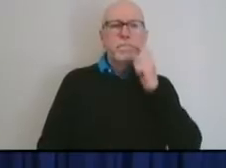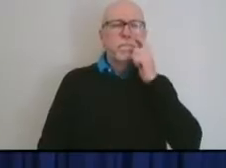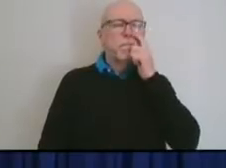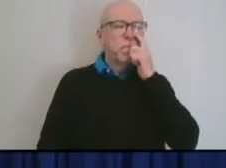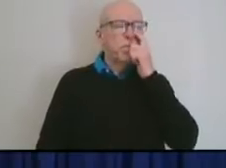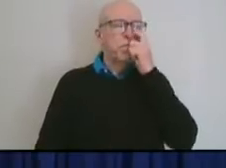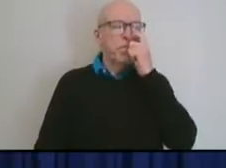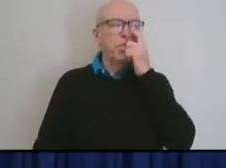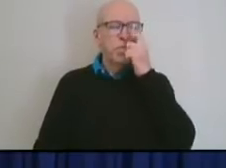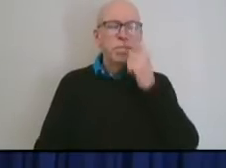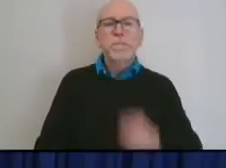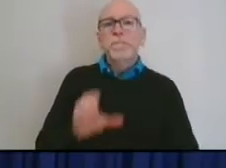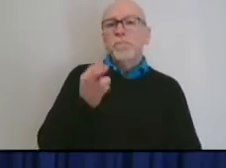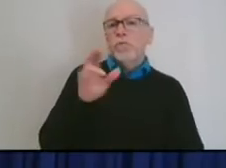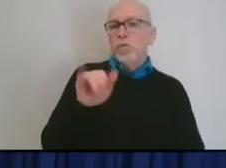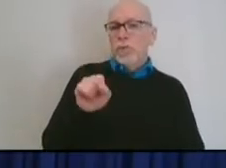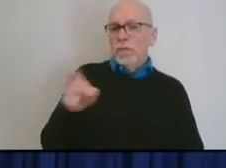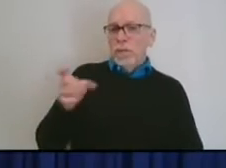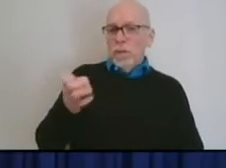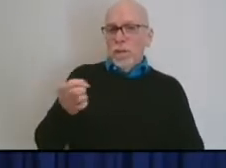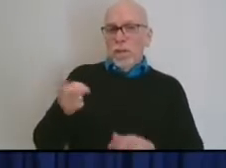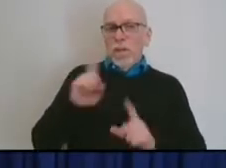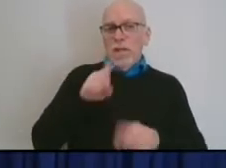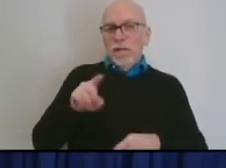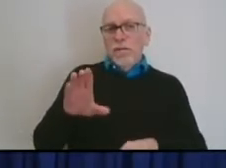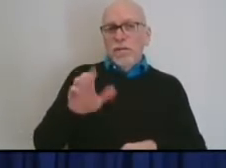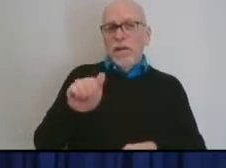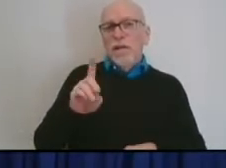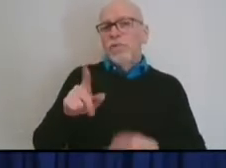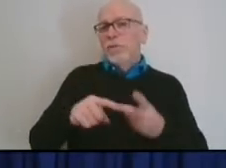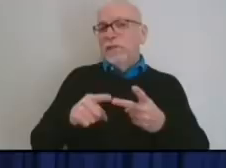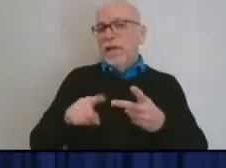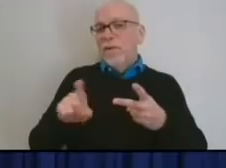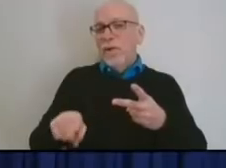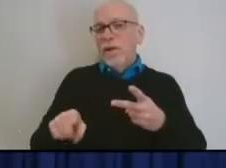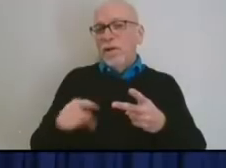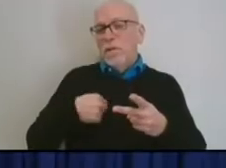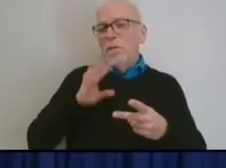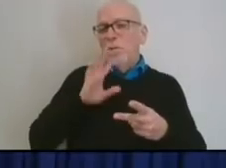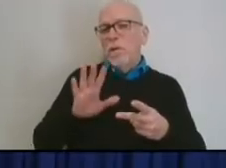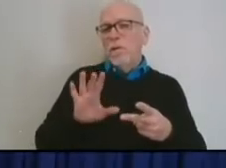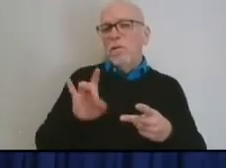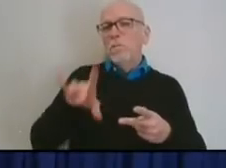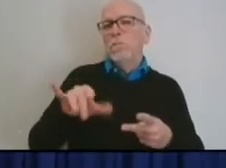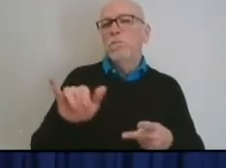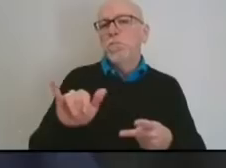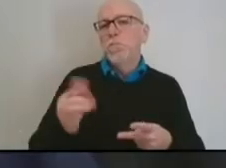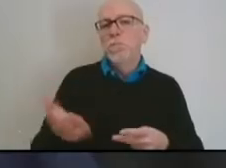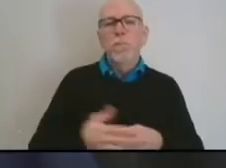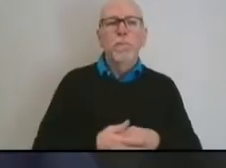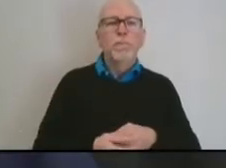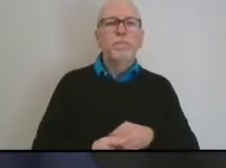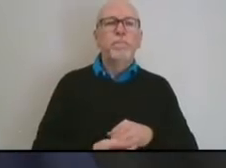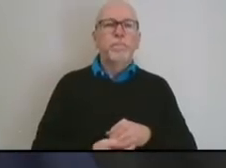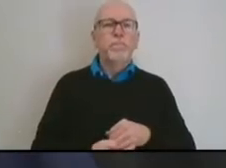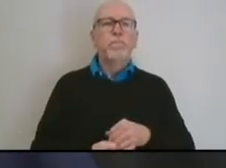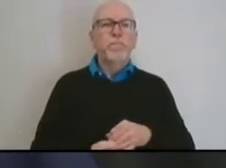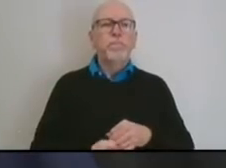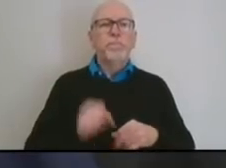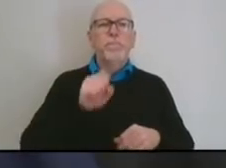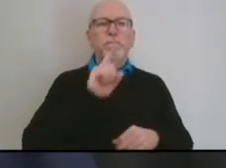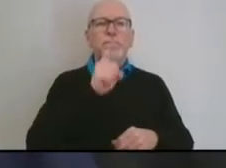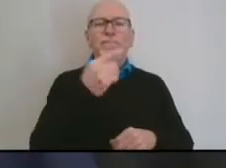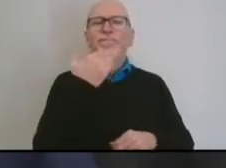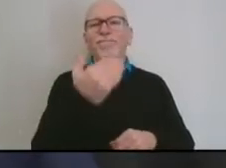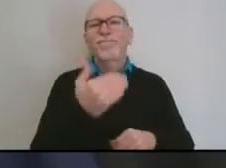Chris, you want to take a crack at Abdul's second question, and I can follow up on both? Sure. Thank